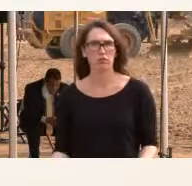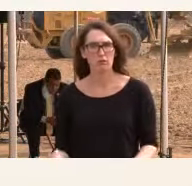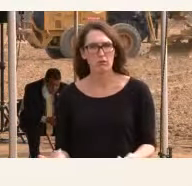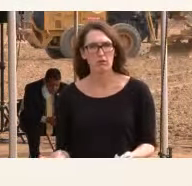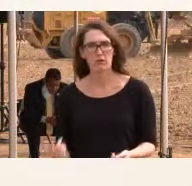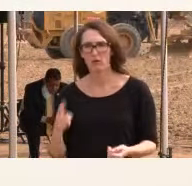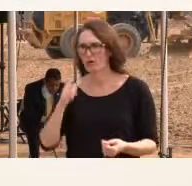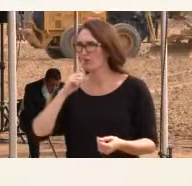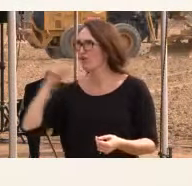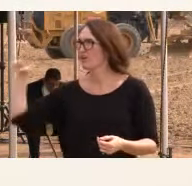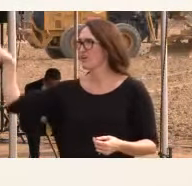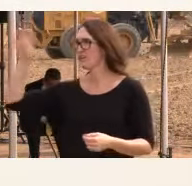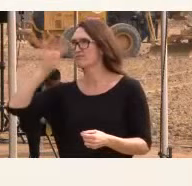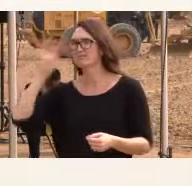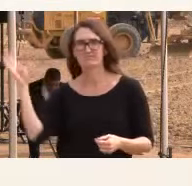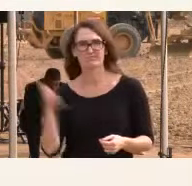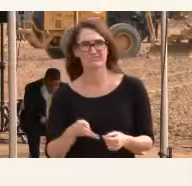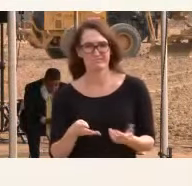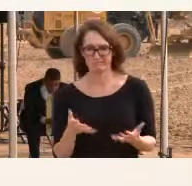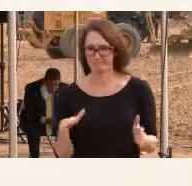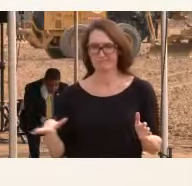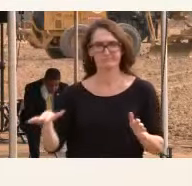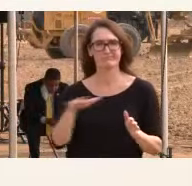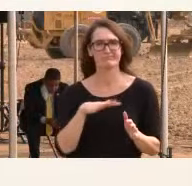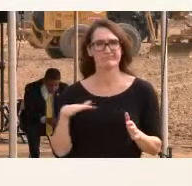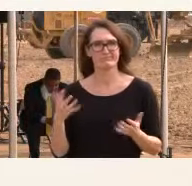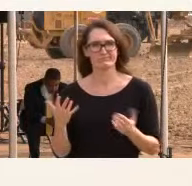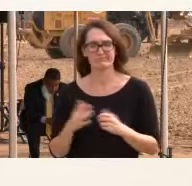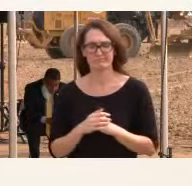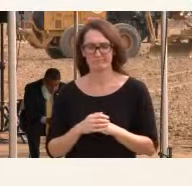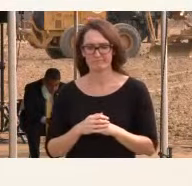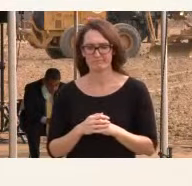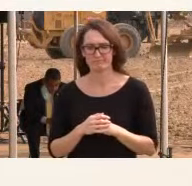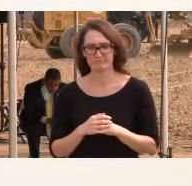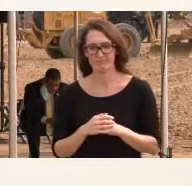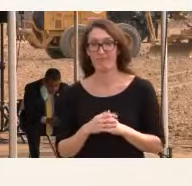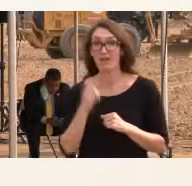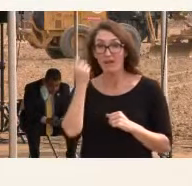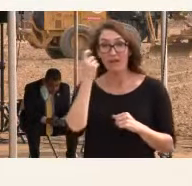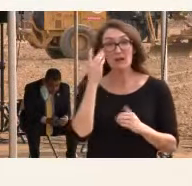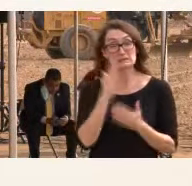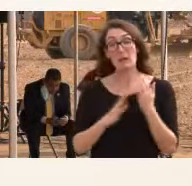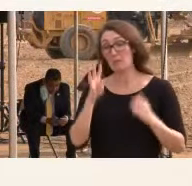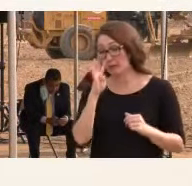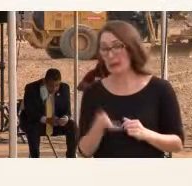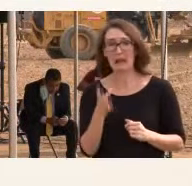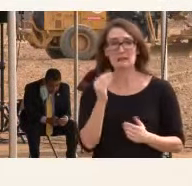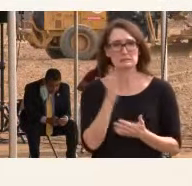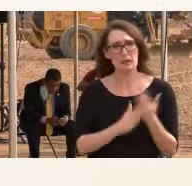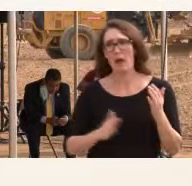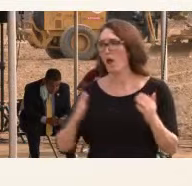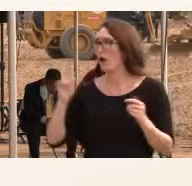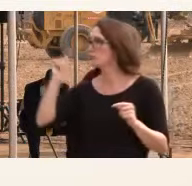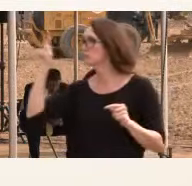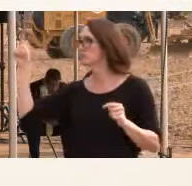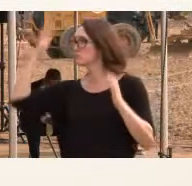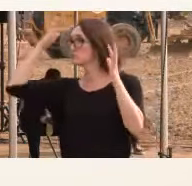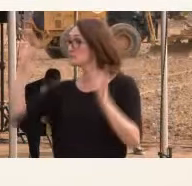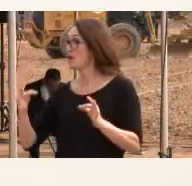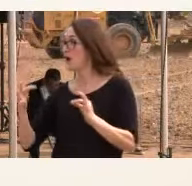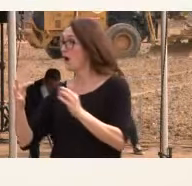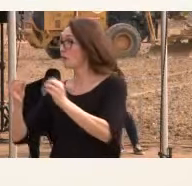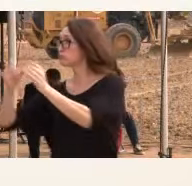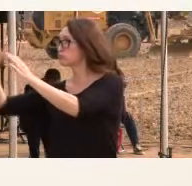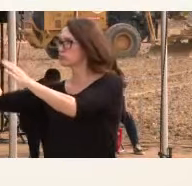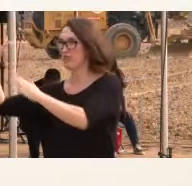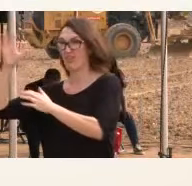benign neglect, and some of the purposeful changes that took place that disadvantaged West